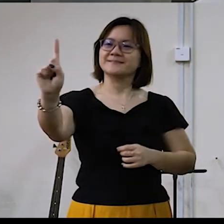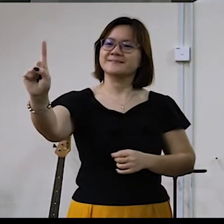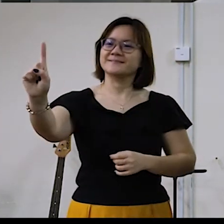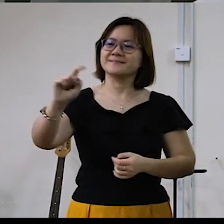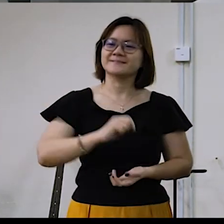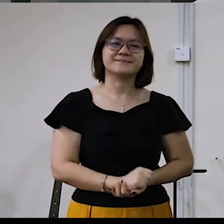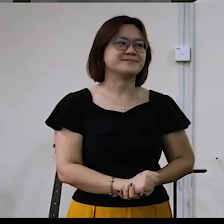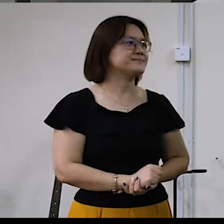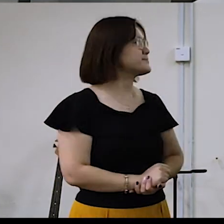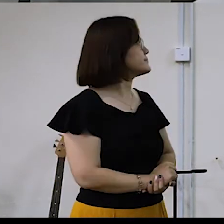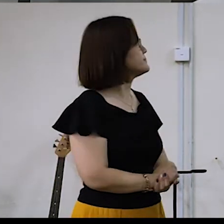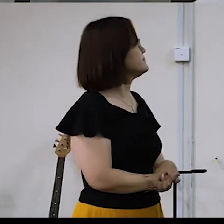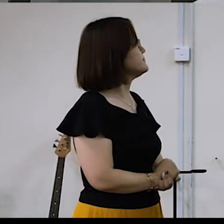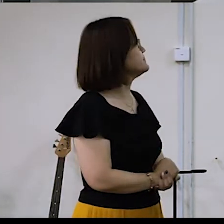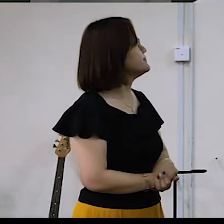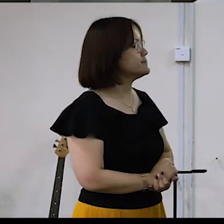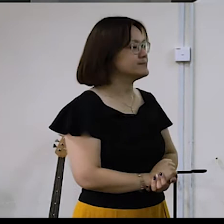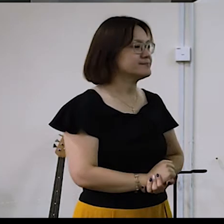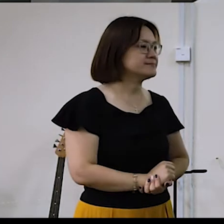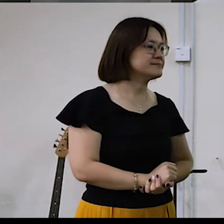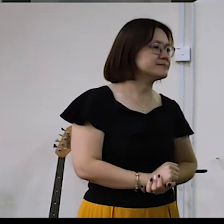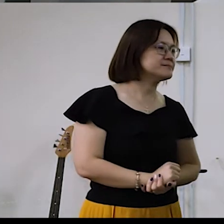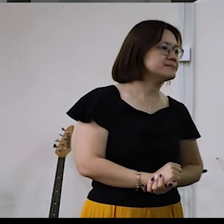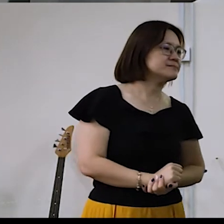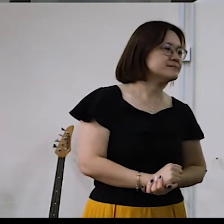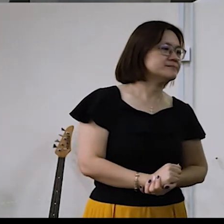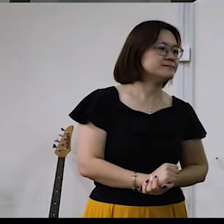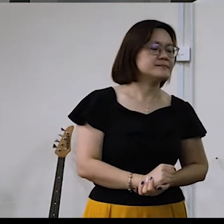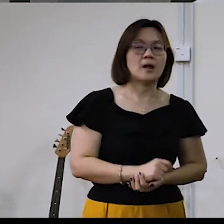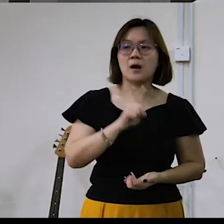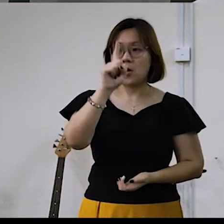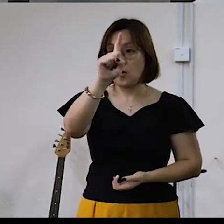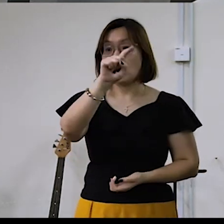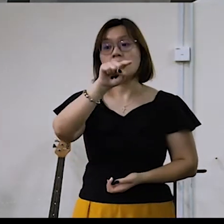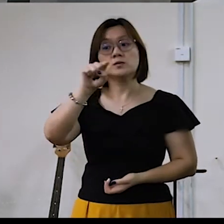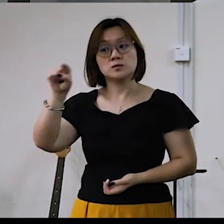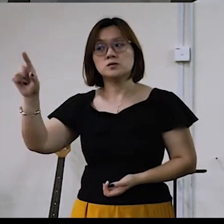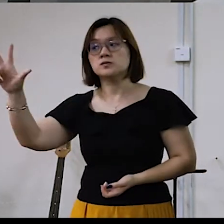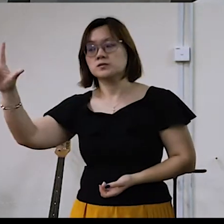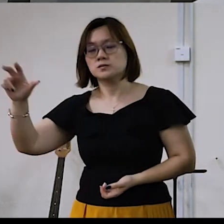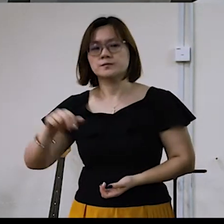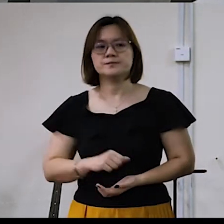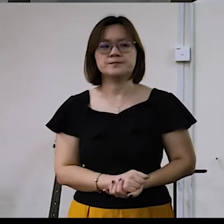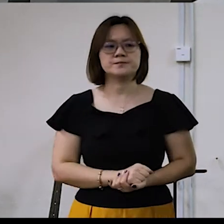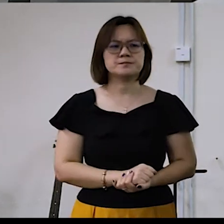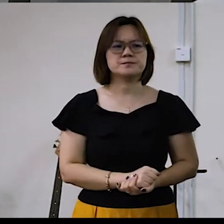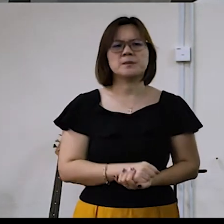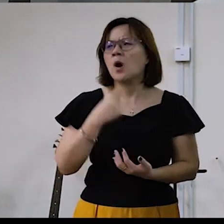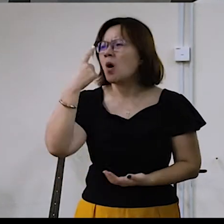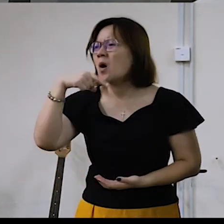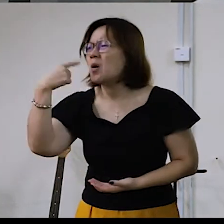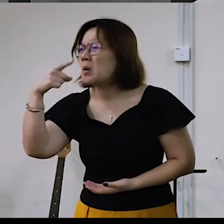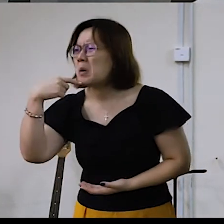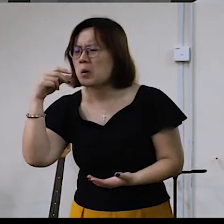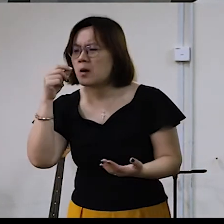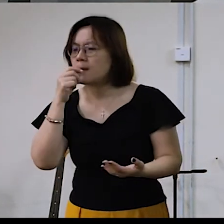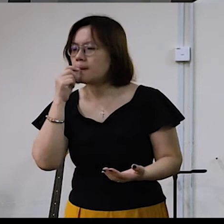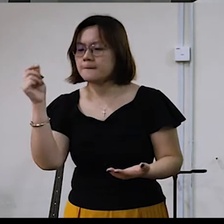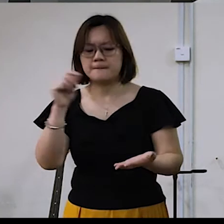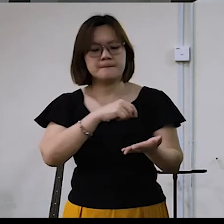The former account I made. Can anyone tell me who wrote the book of Acts?